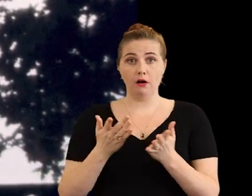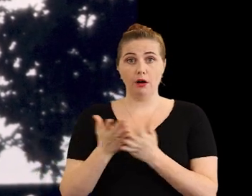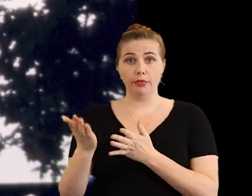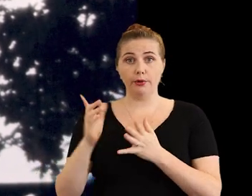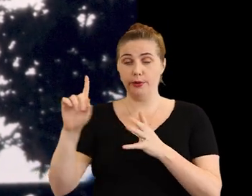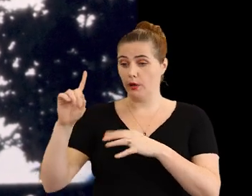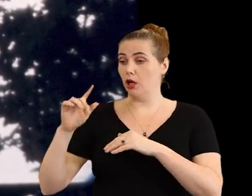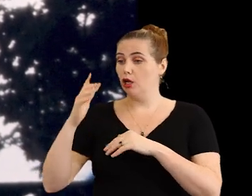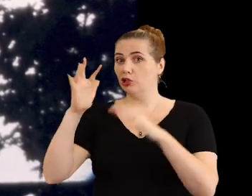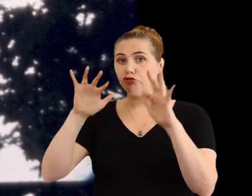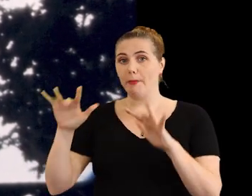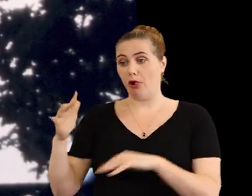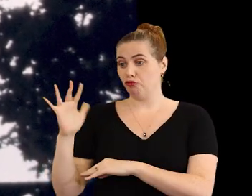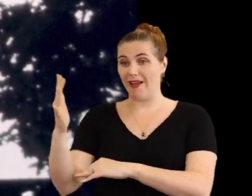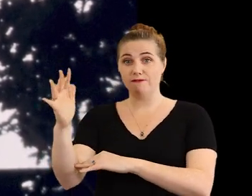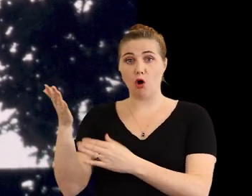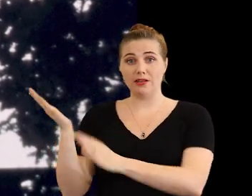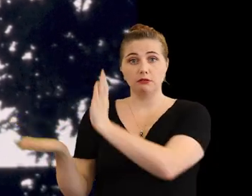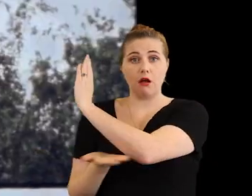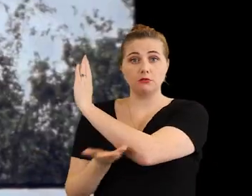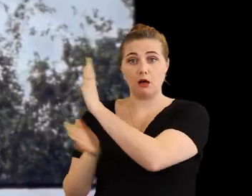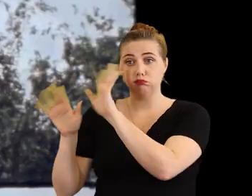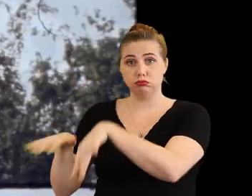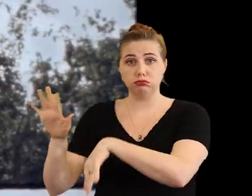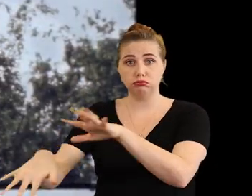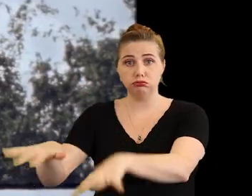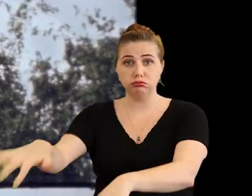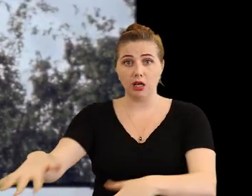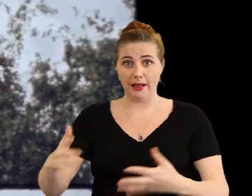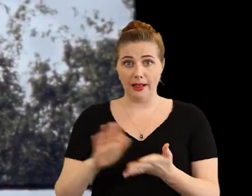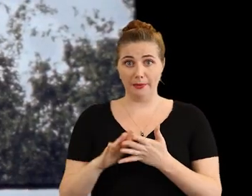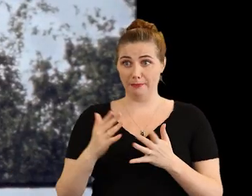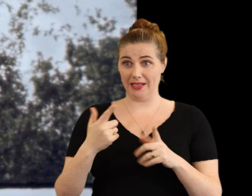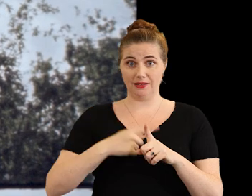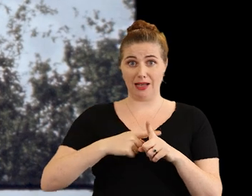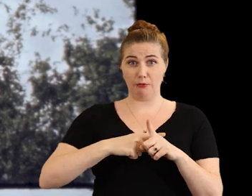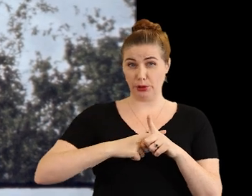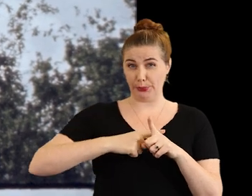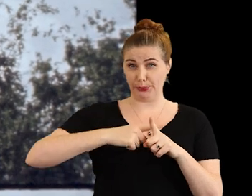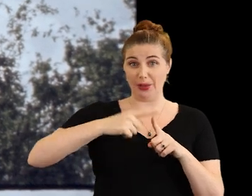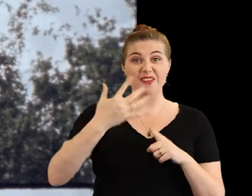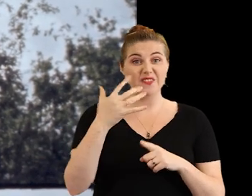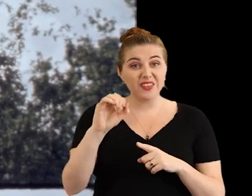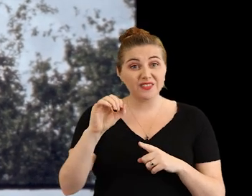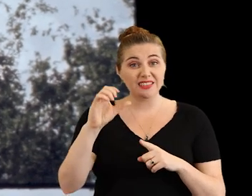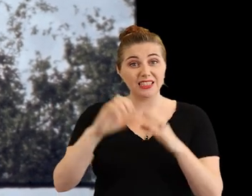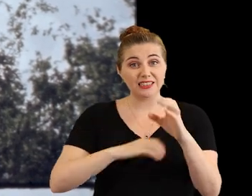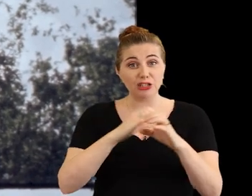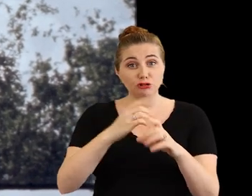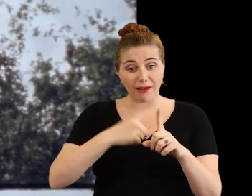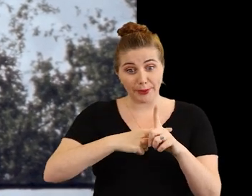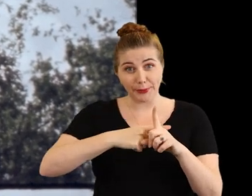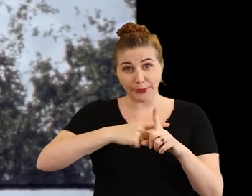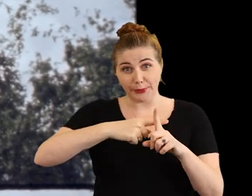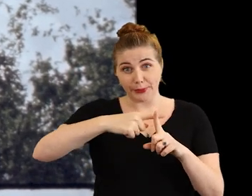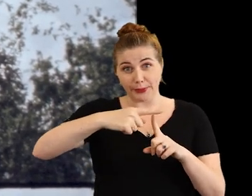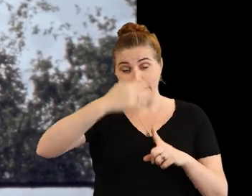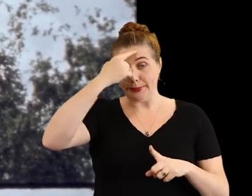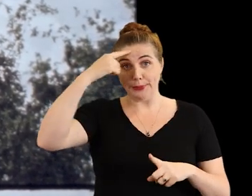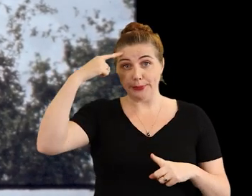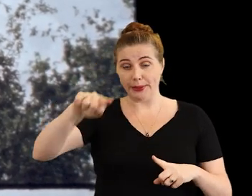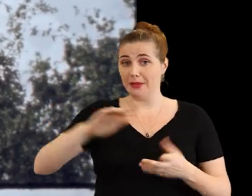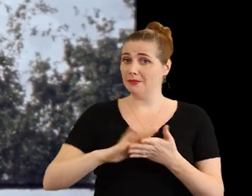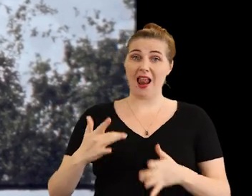due to loss of our tropical rainforests. Say, if this happened, say, by the end of the century, we could get air temperatures of about 50 degrees centigrade building up, which would